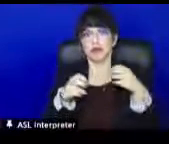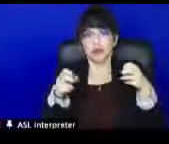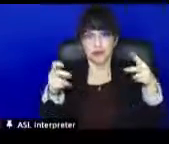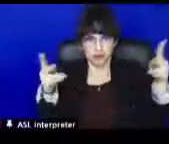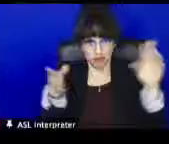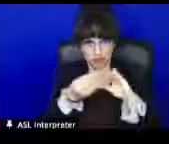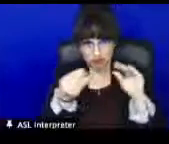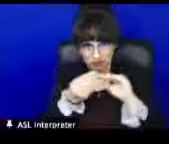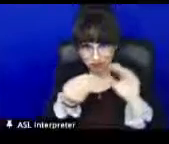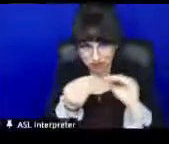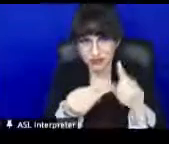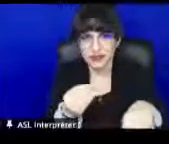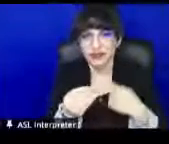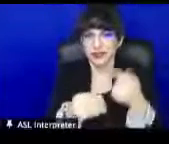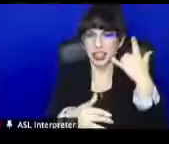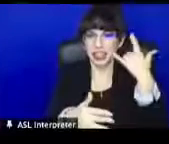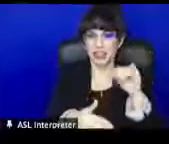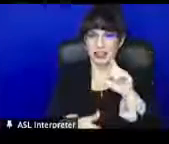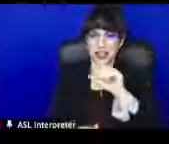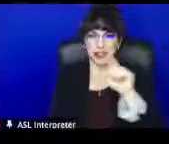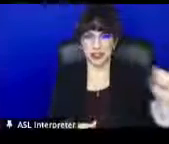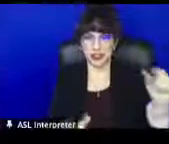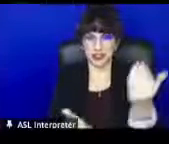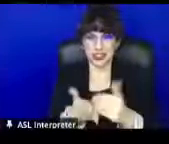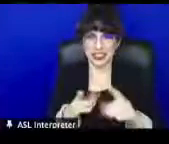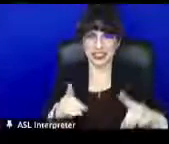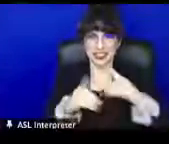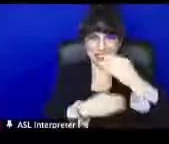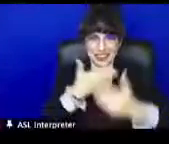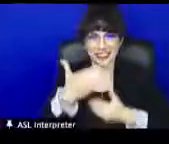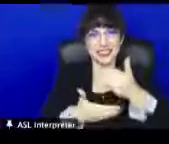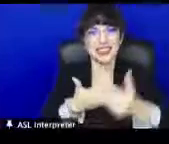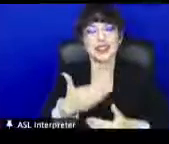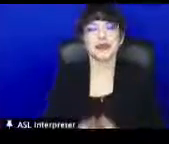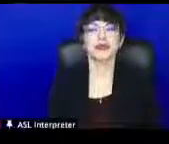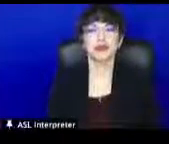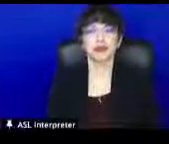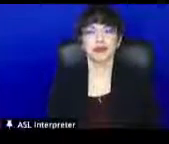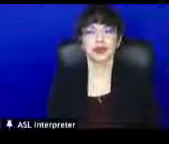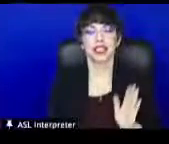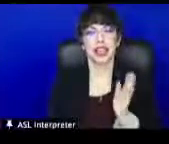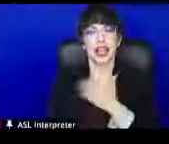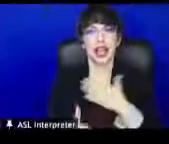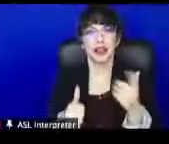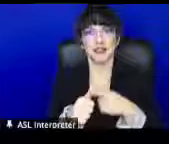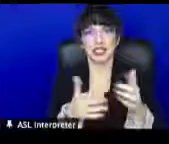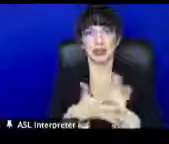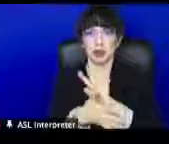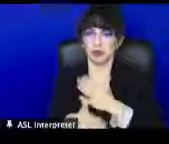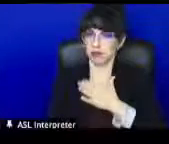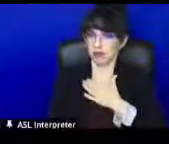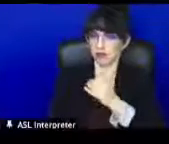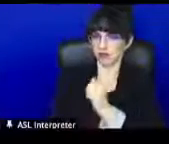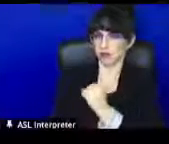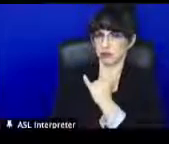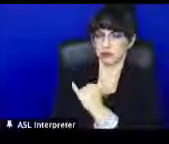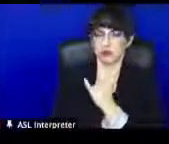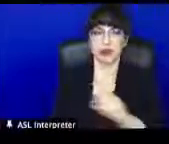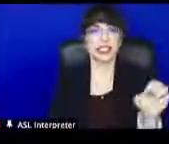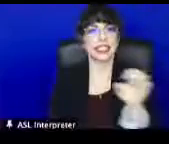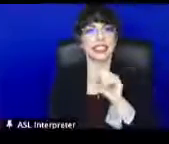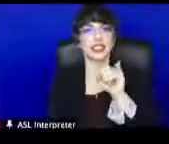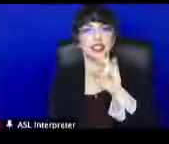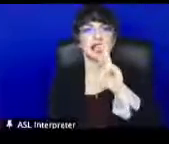input on California's 2020 redistricting process. Our first priority, my first priority, is that Eastern Sierra